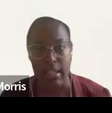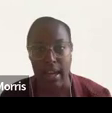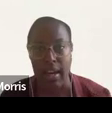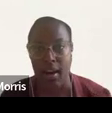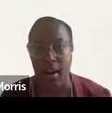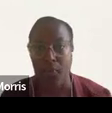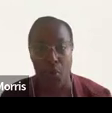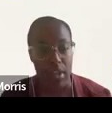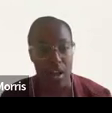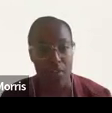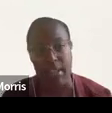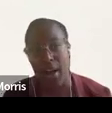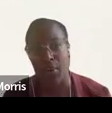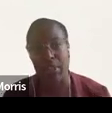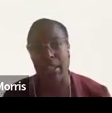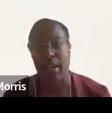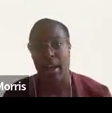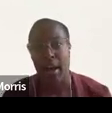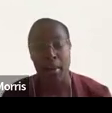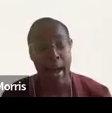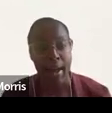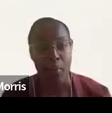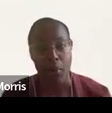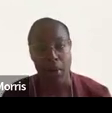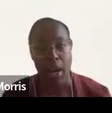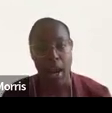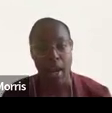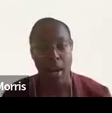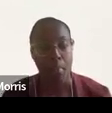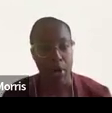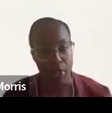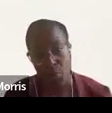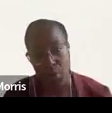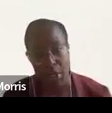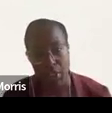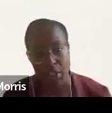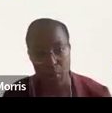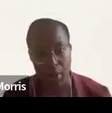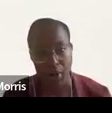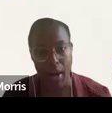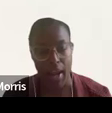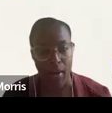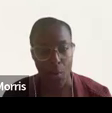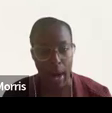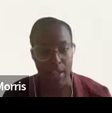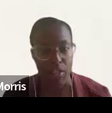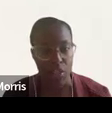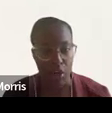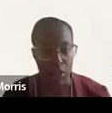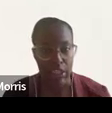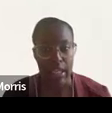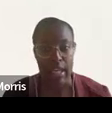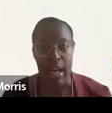us today for these office hours. I am wearing a burnt orange sweater, a